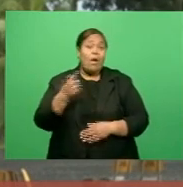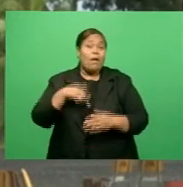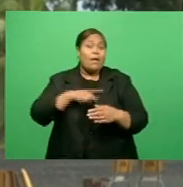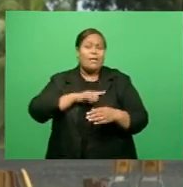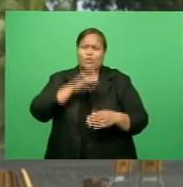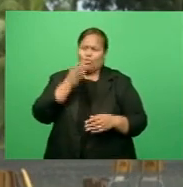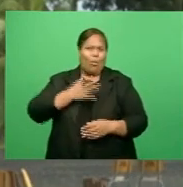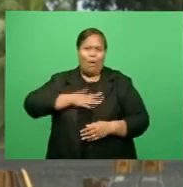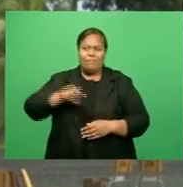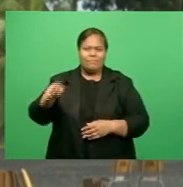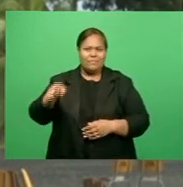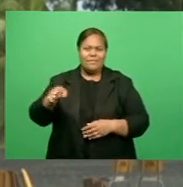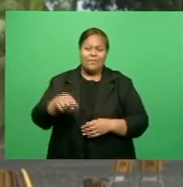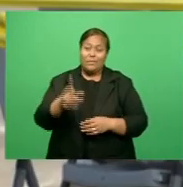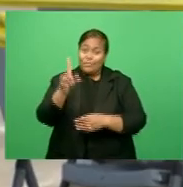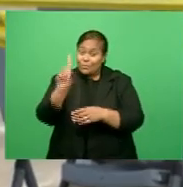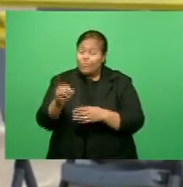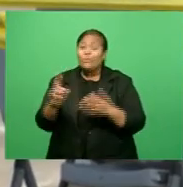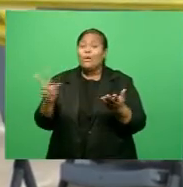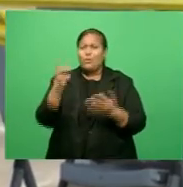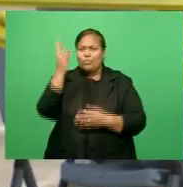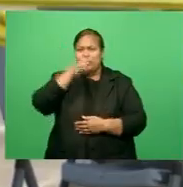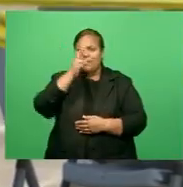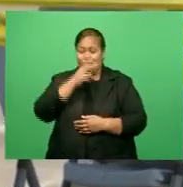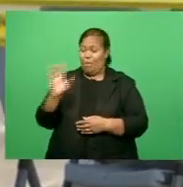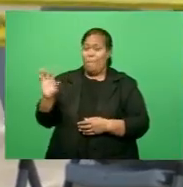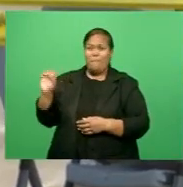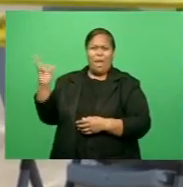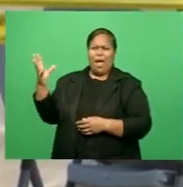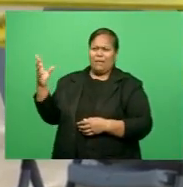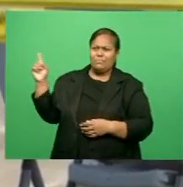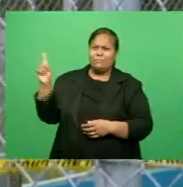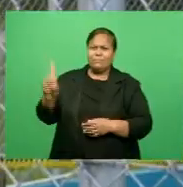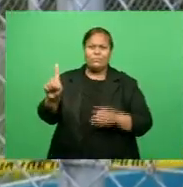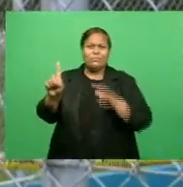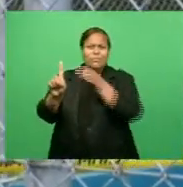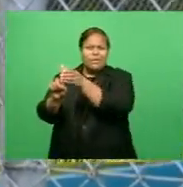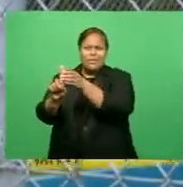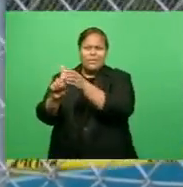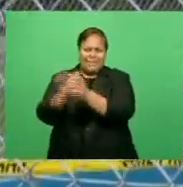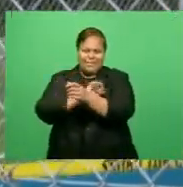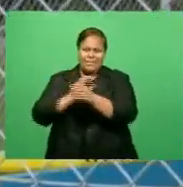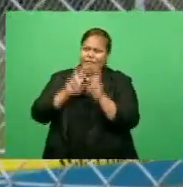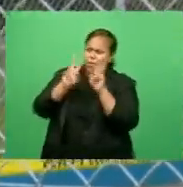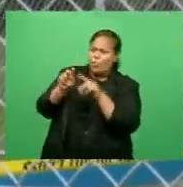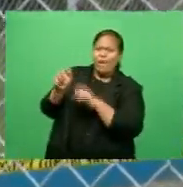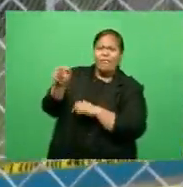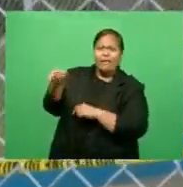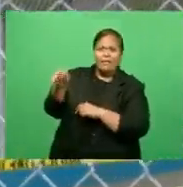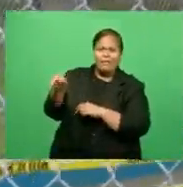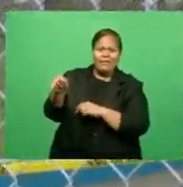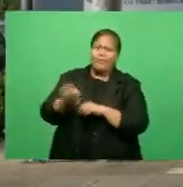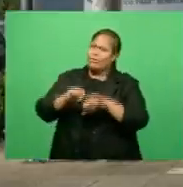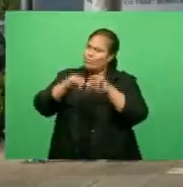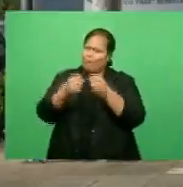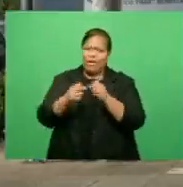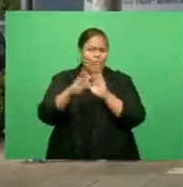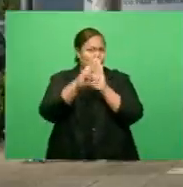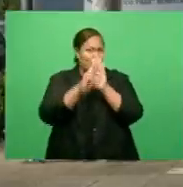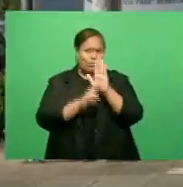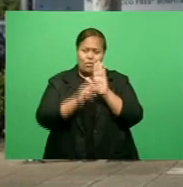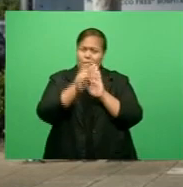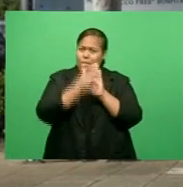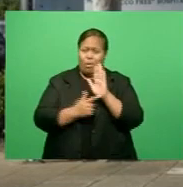would want to be doing is for those that come into quarantine or for those looking after quarantine to be breaking, those protocols. Otherwise,